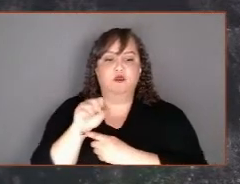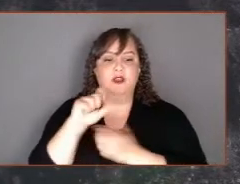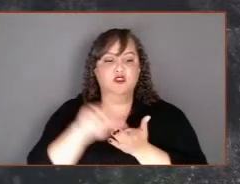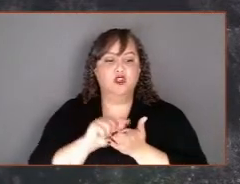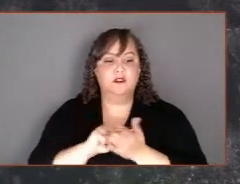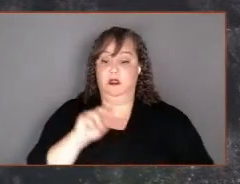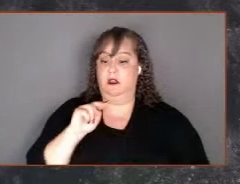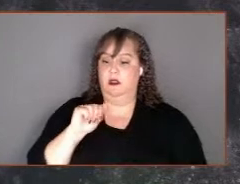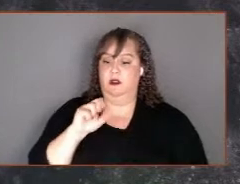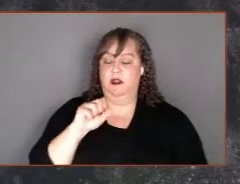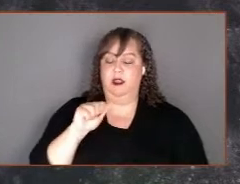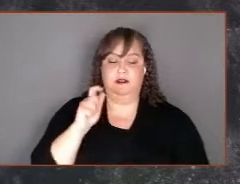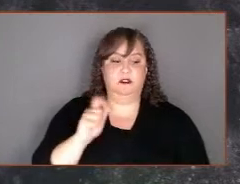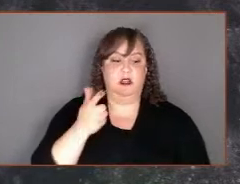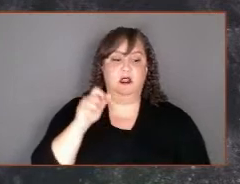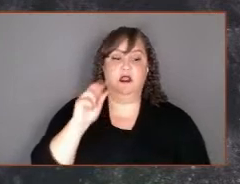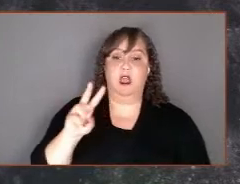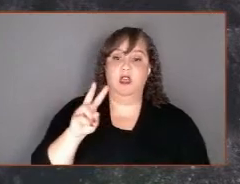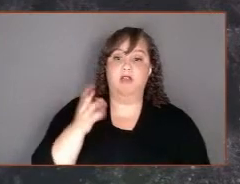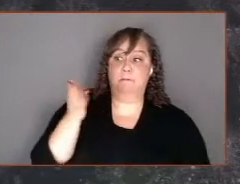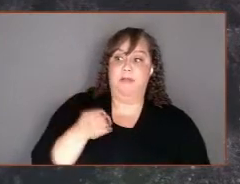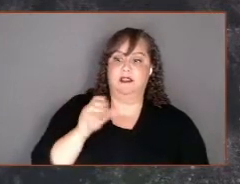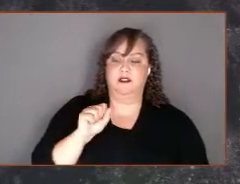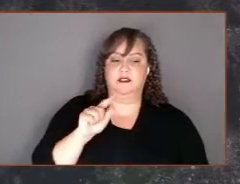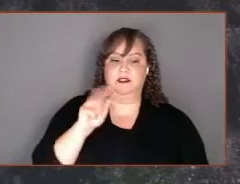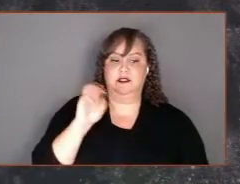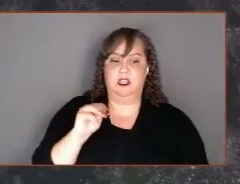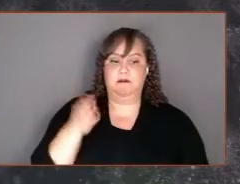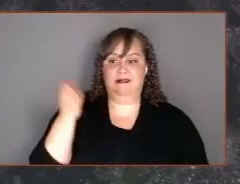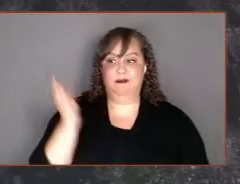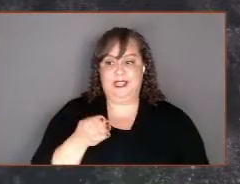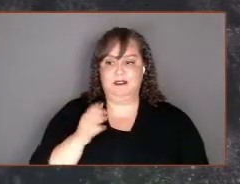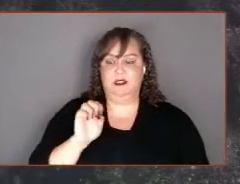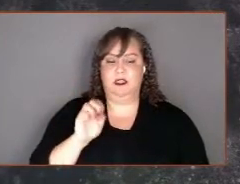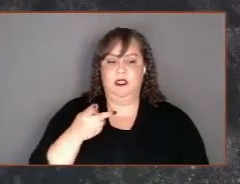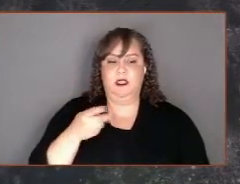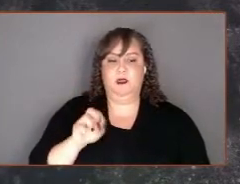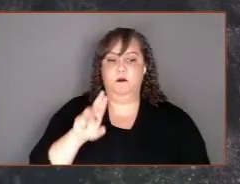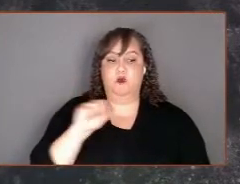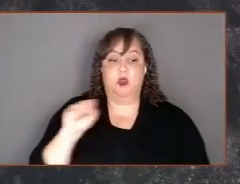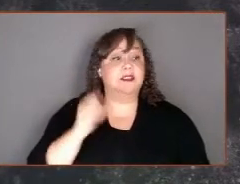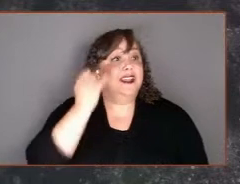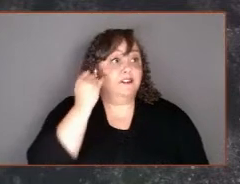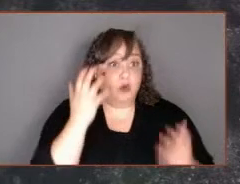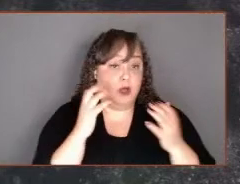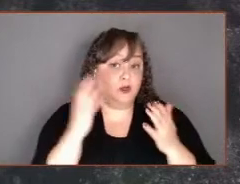nasa.gov/STEM/Express. And if you want to learn more about our very exciting Artemis program, visit